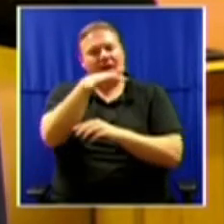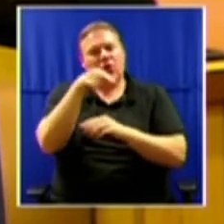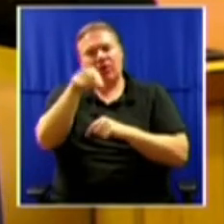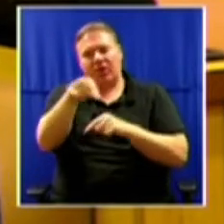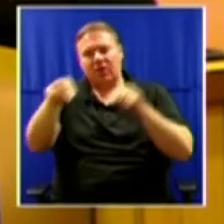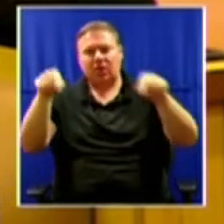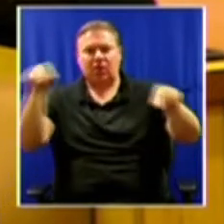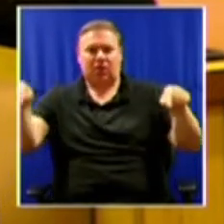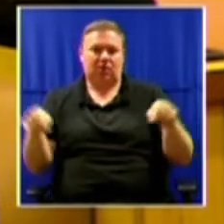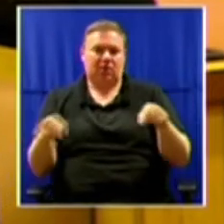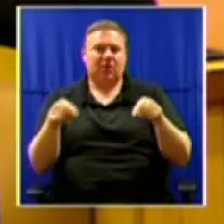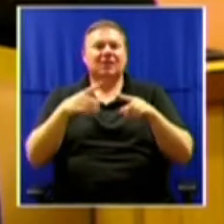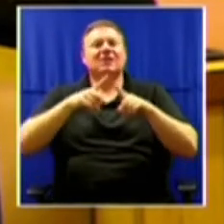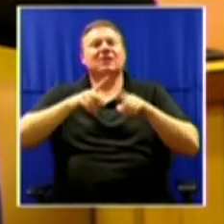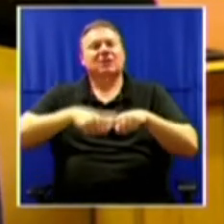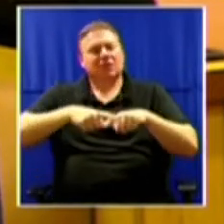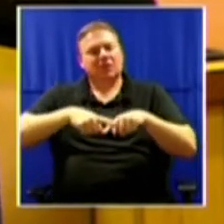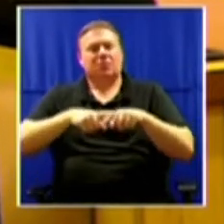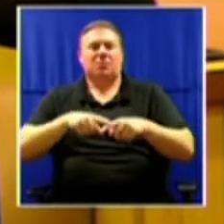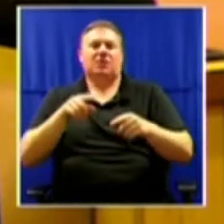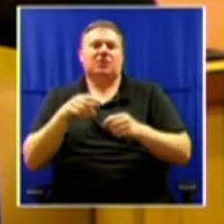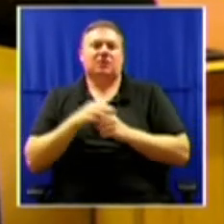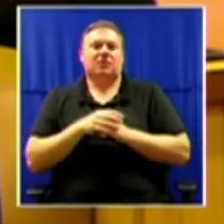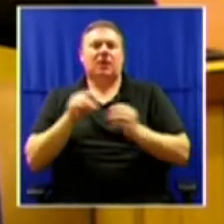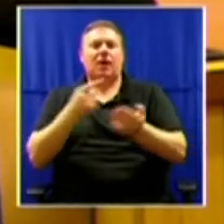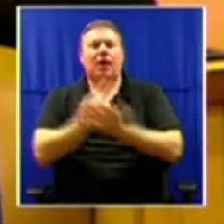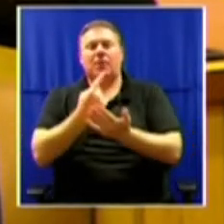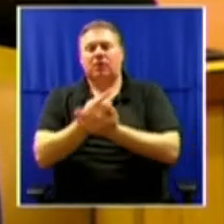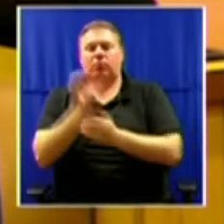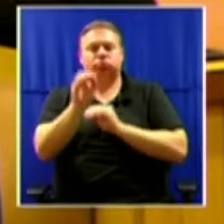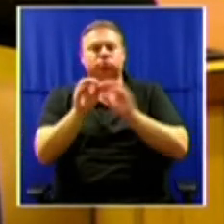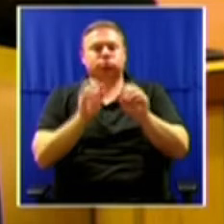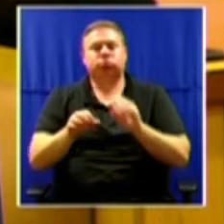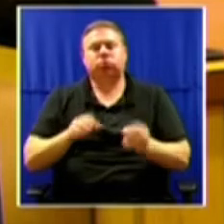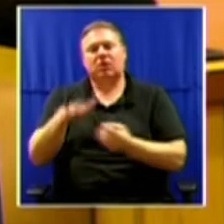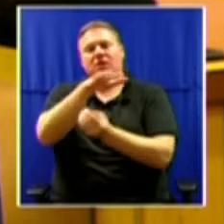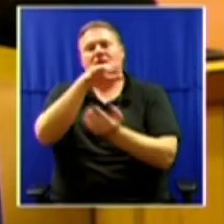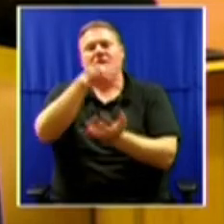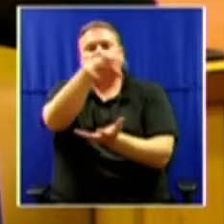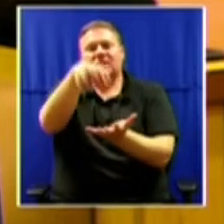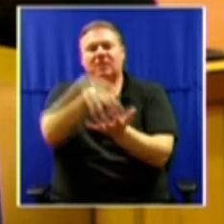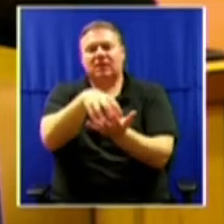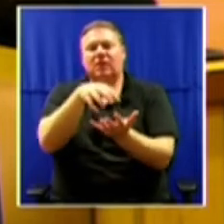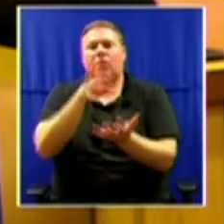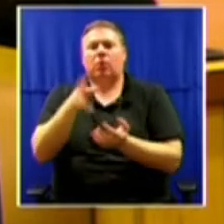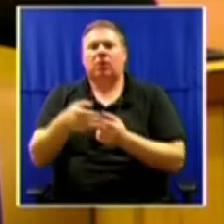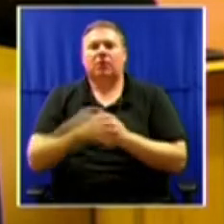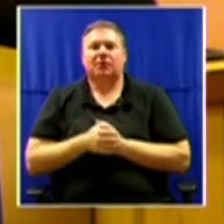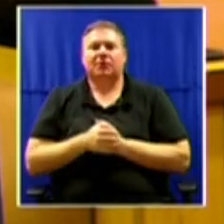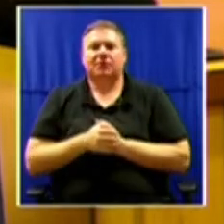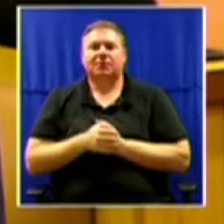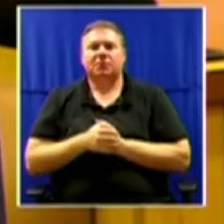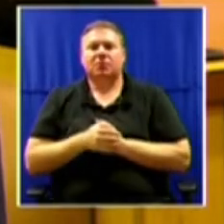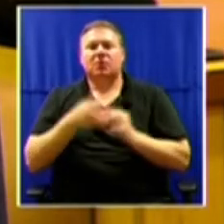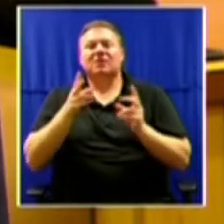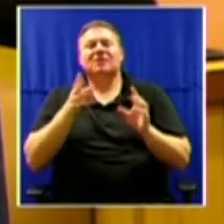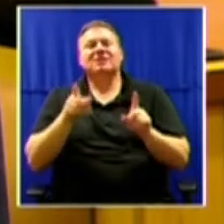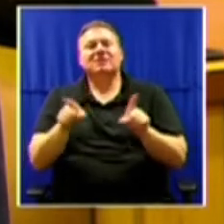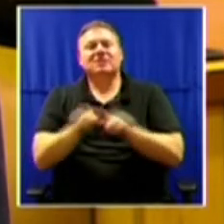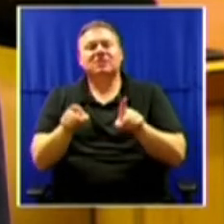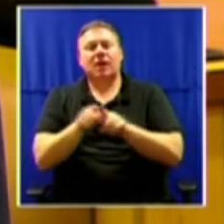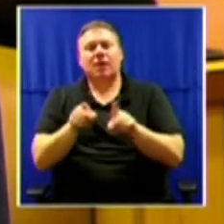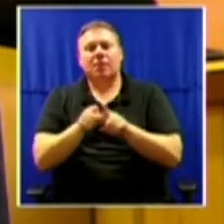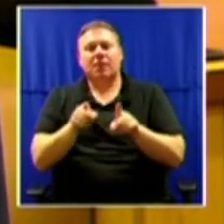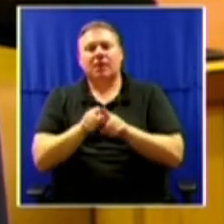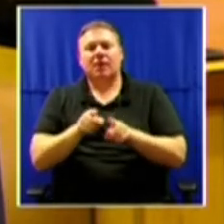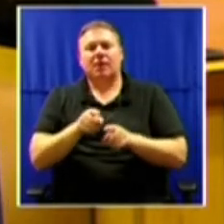relation to children as victims. We consider if the area is specifically prone to gang or drug-related crimes. This is